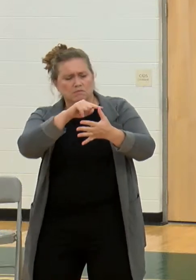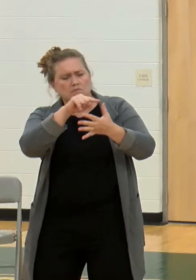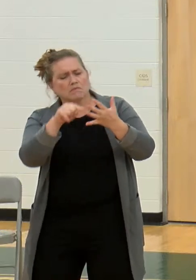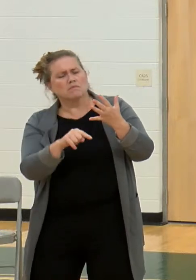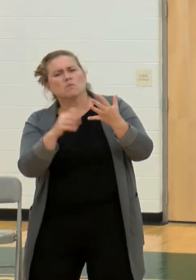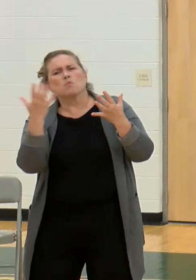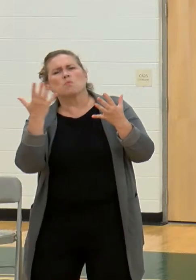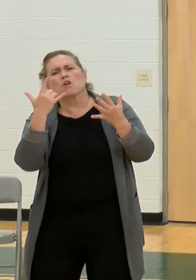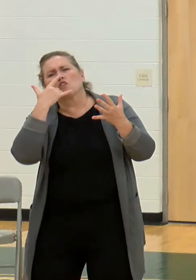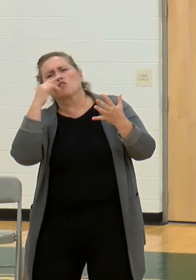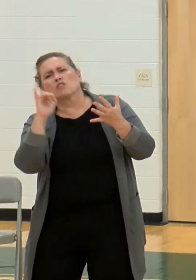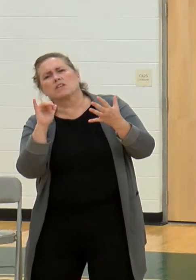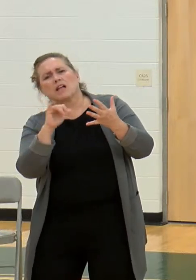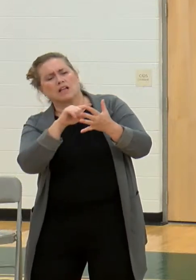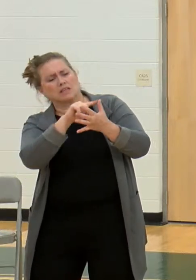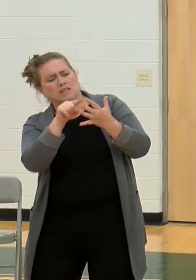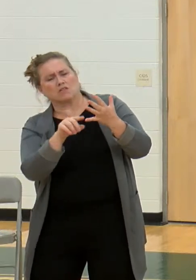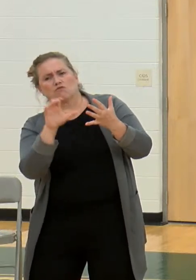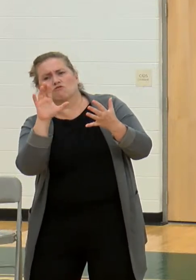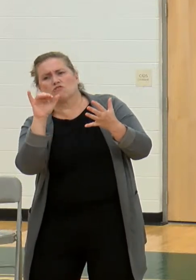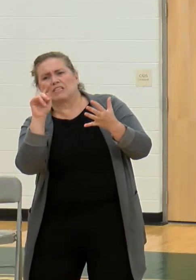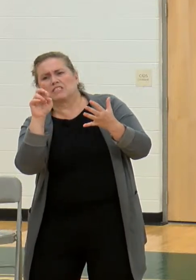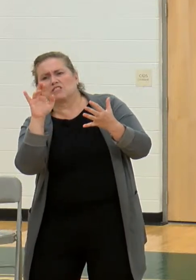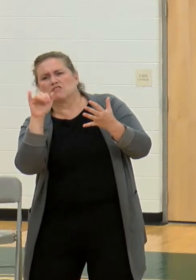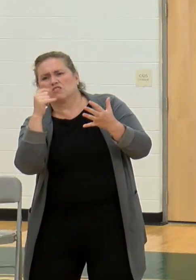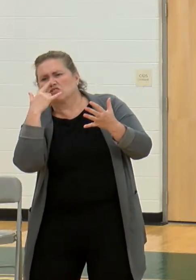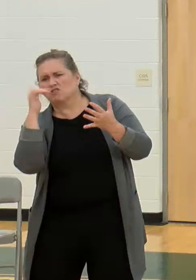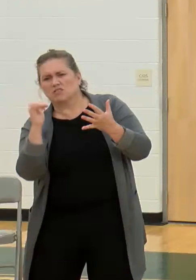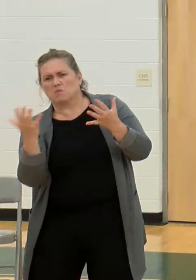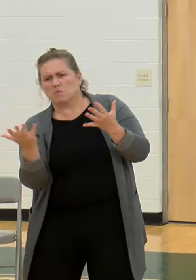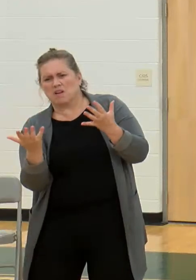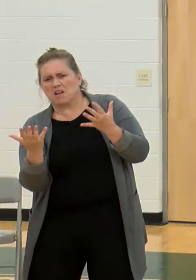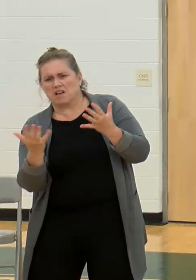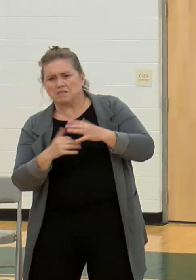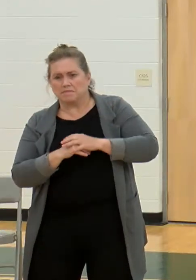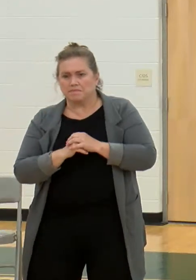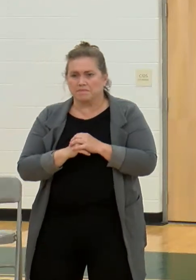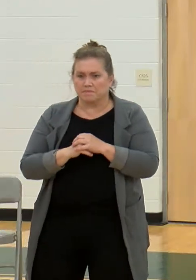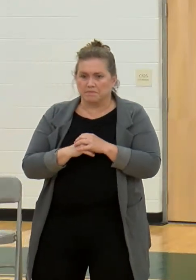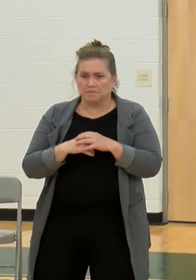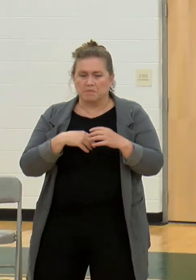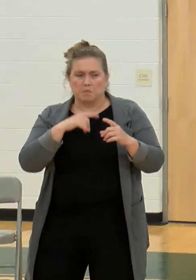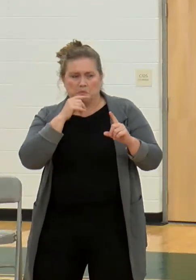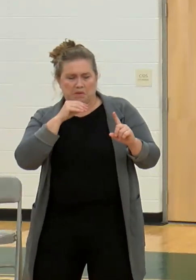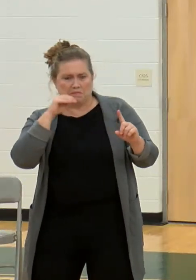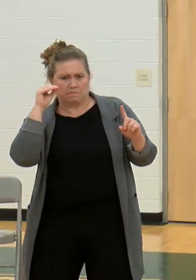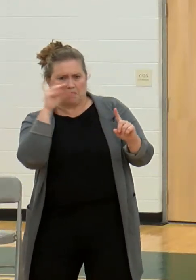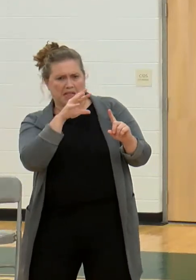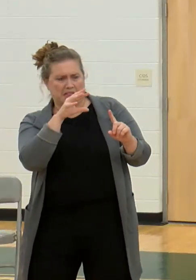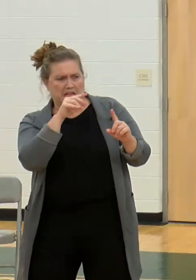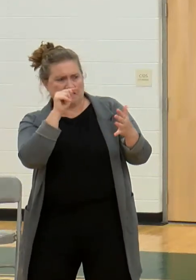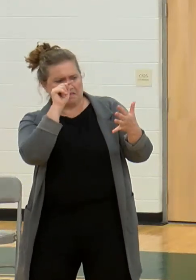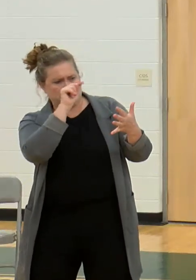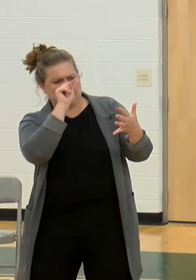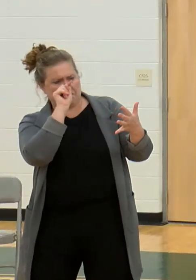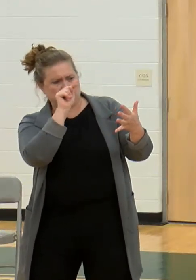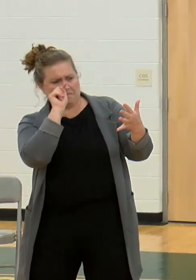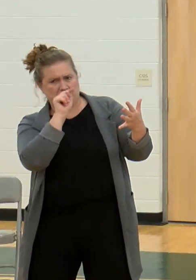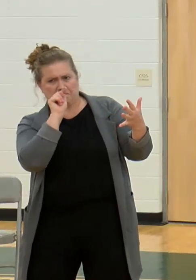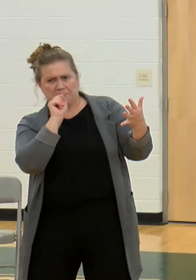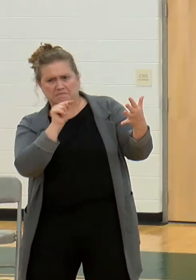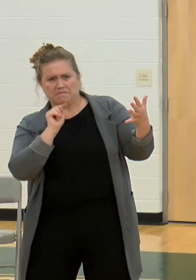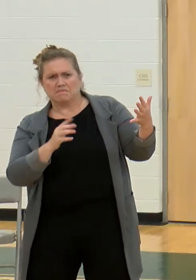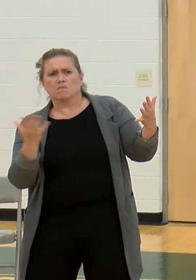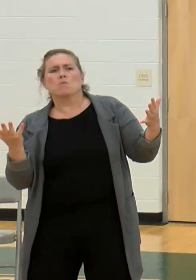for this site. So some highlights from that that hopefully you'll see reflected in the design today